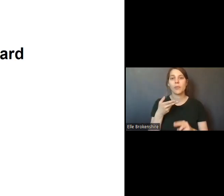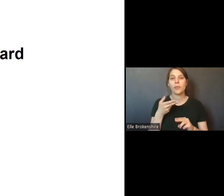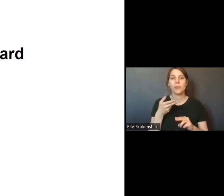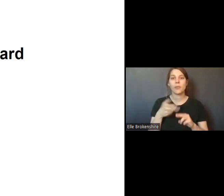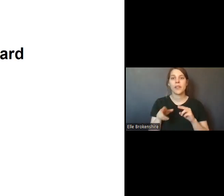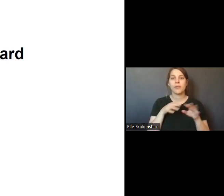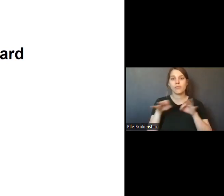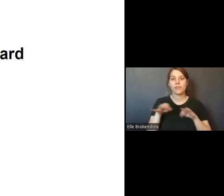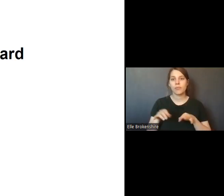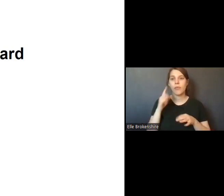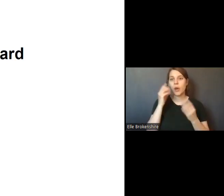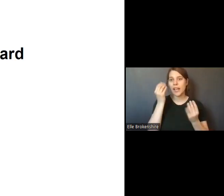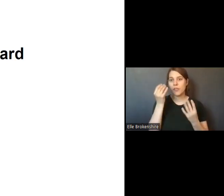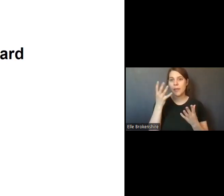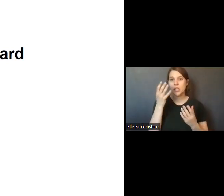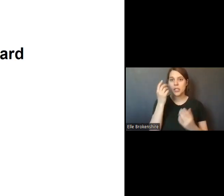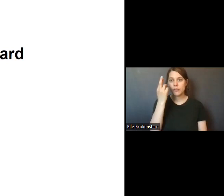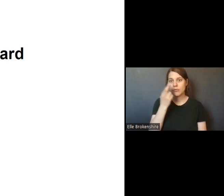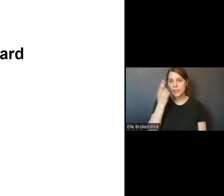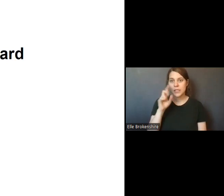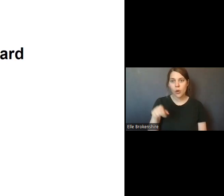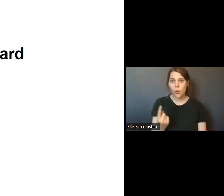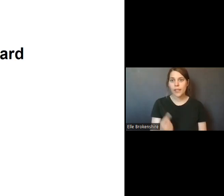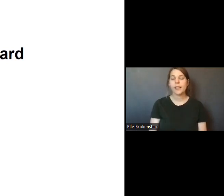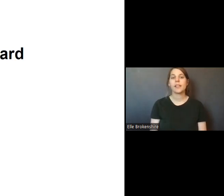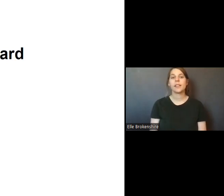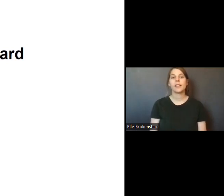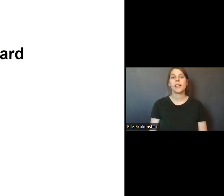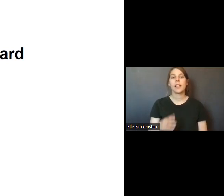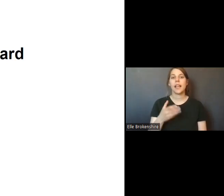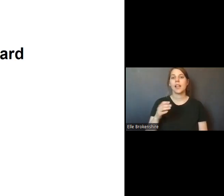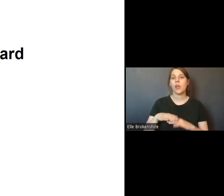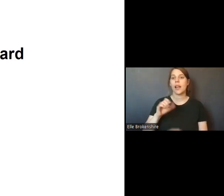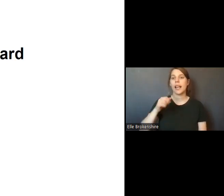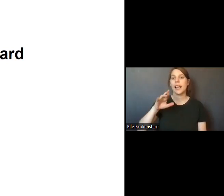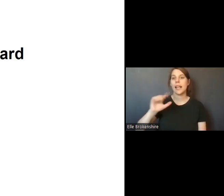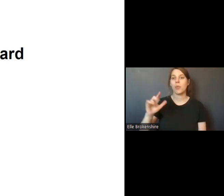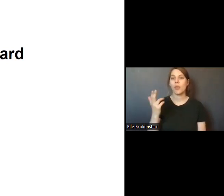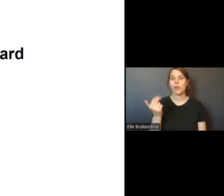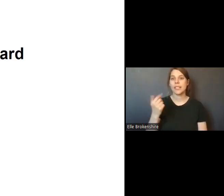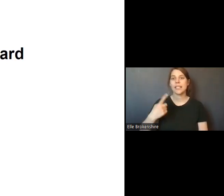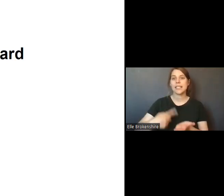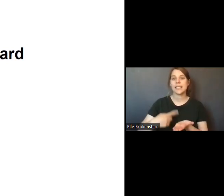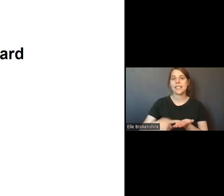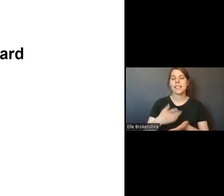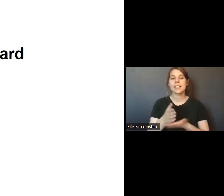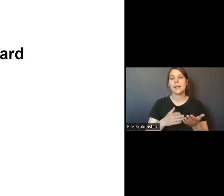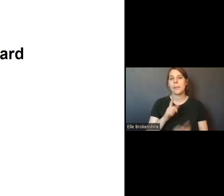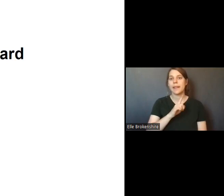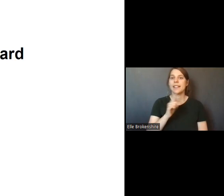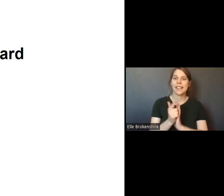was for informational purposes only, and on April 13th to discuss some legal